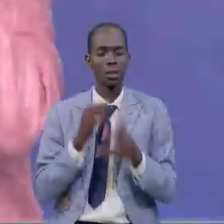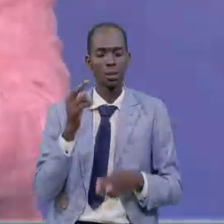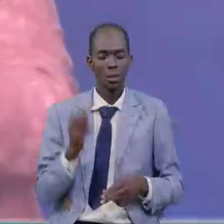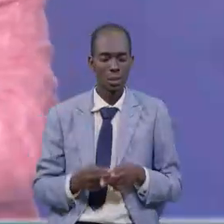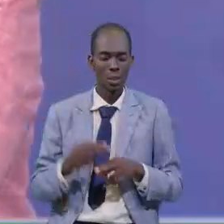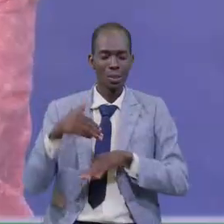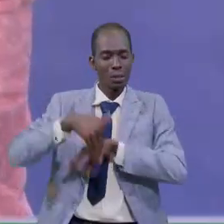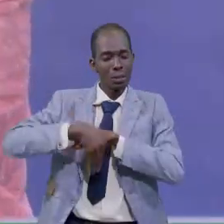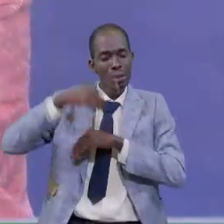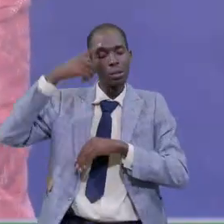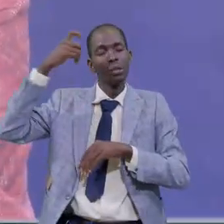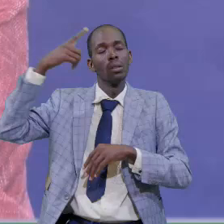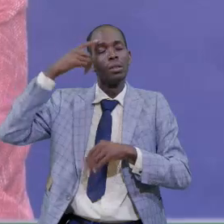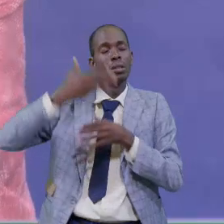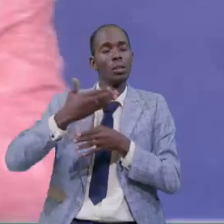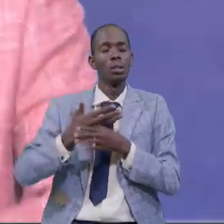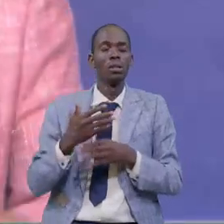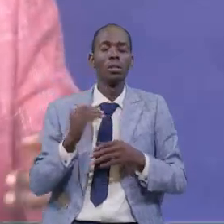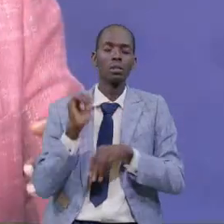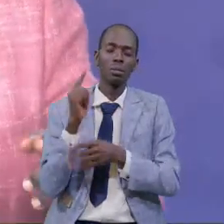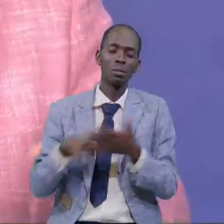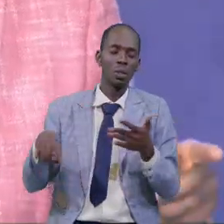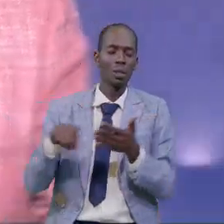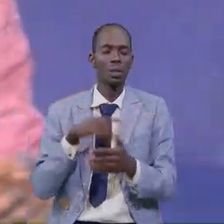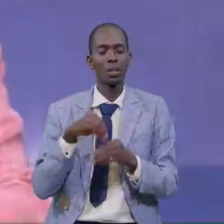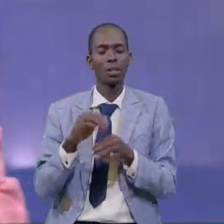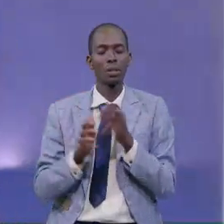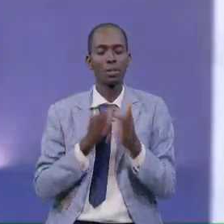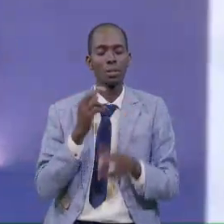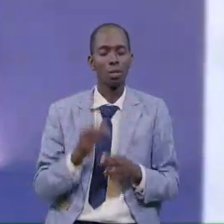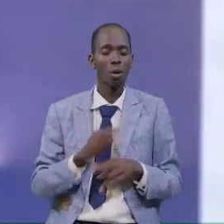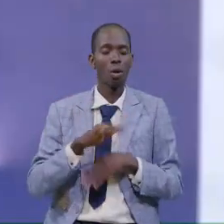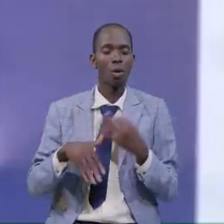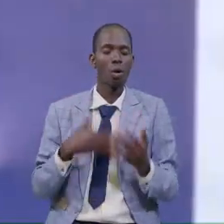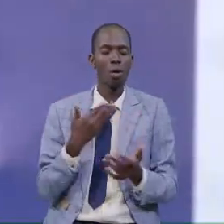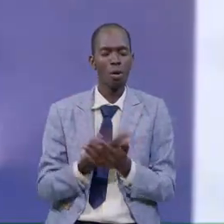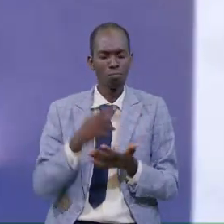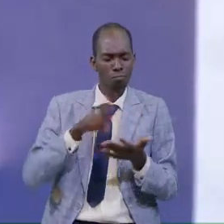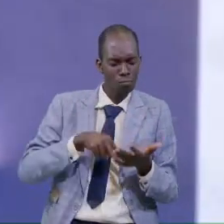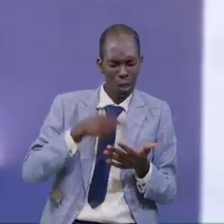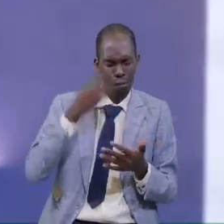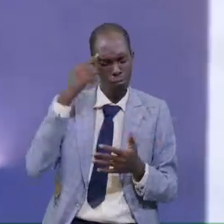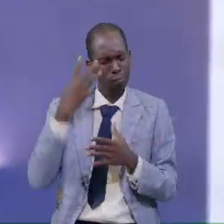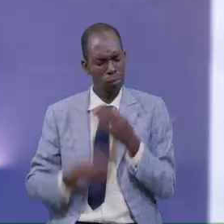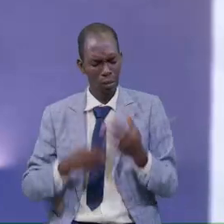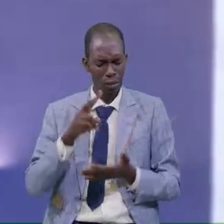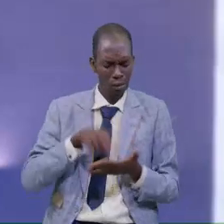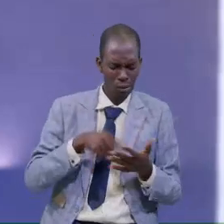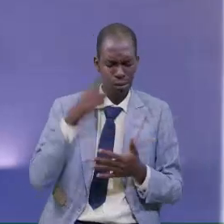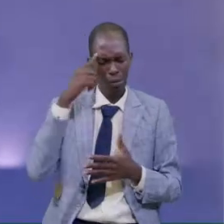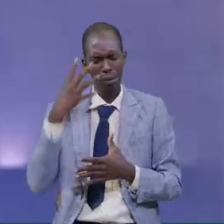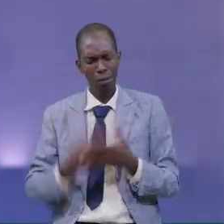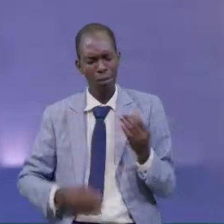Nightmares canceled. And all reading, forgetting, forgetfulness, and reading,